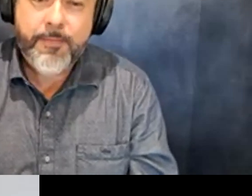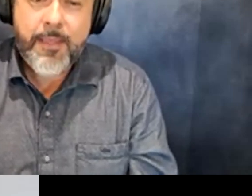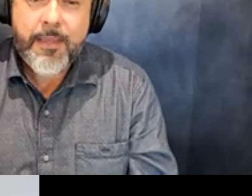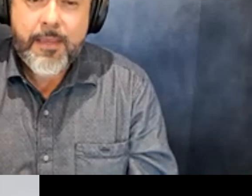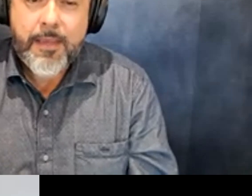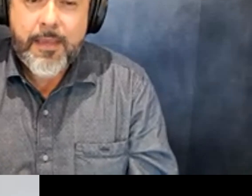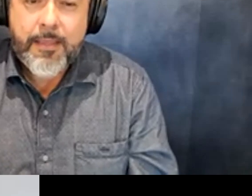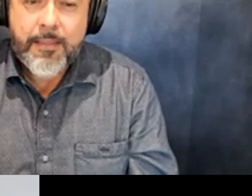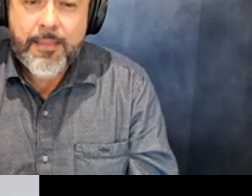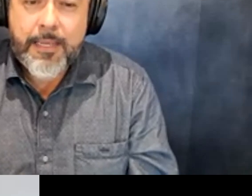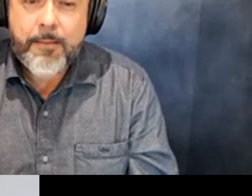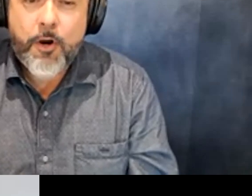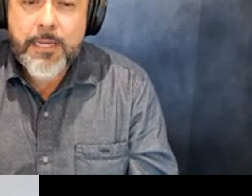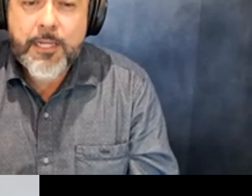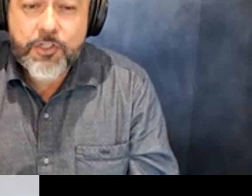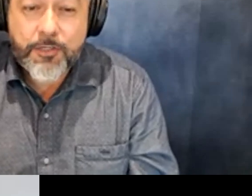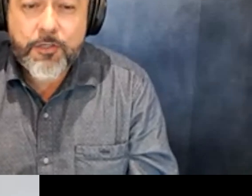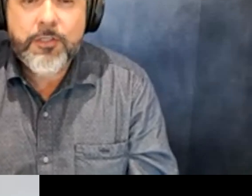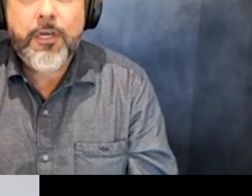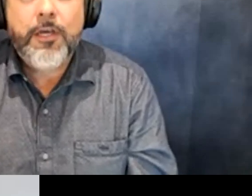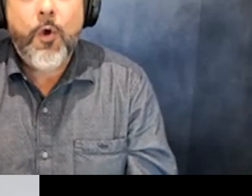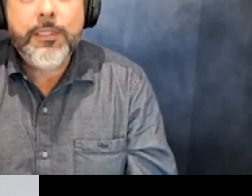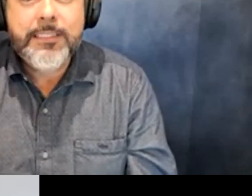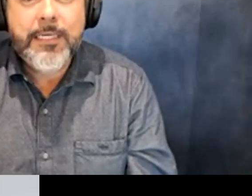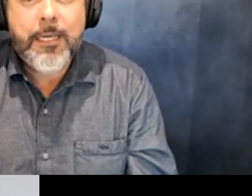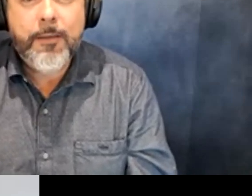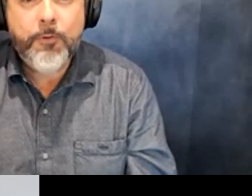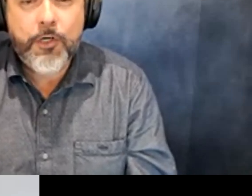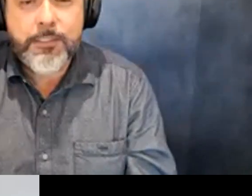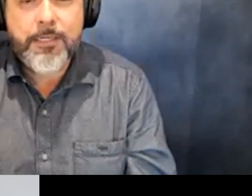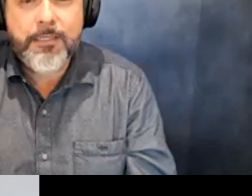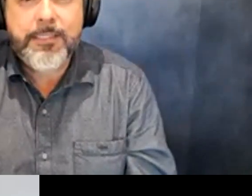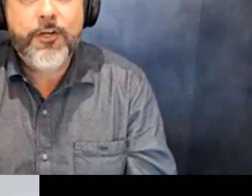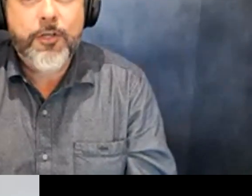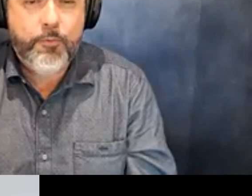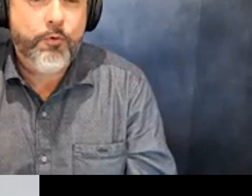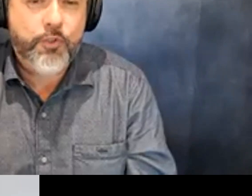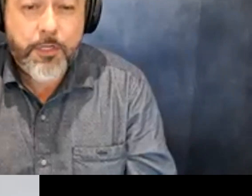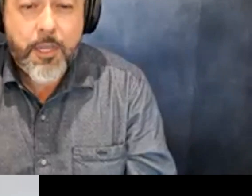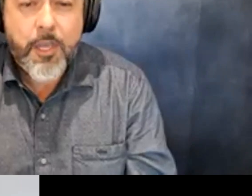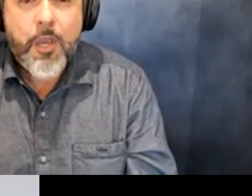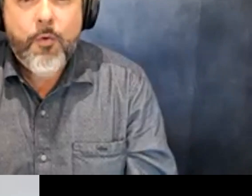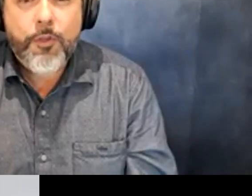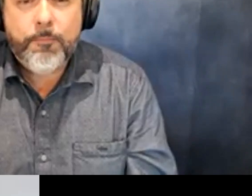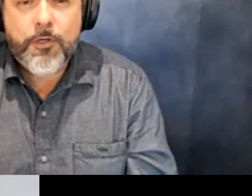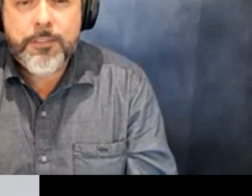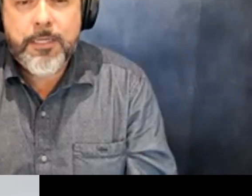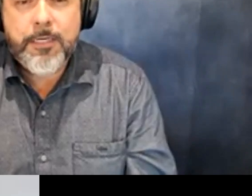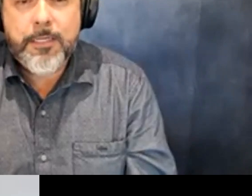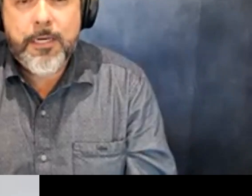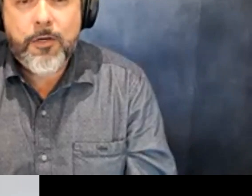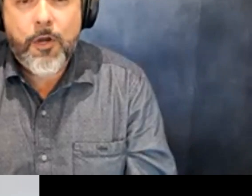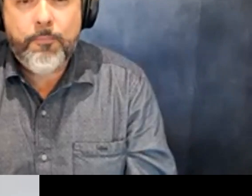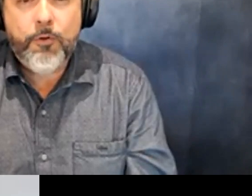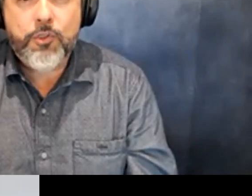people. Like Marty mentioned, there's a holistic person-centered approach where the